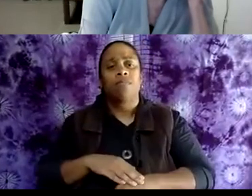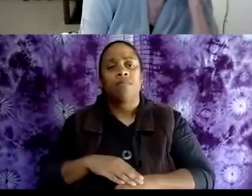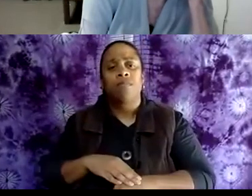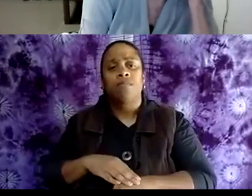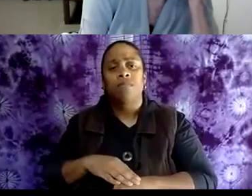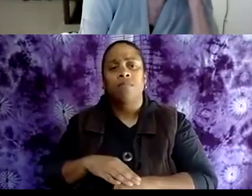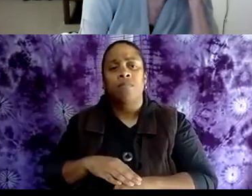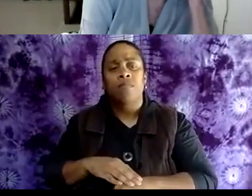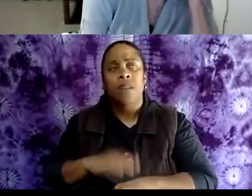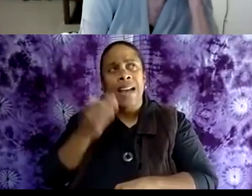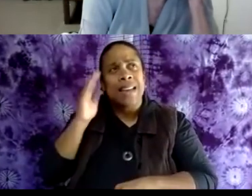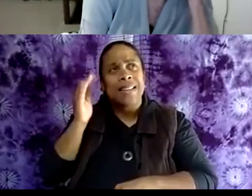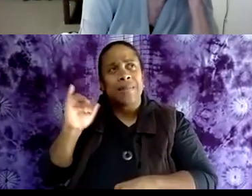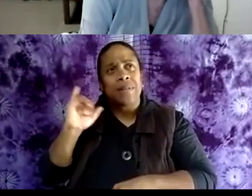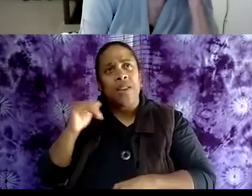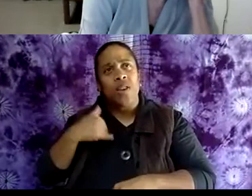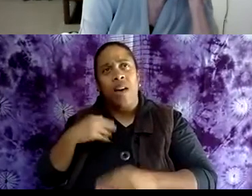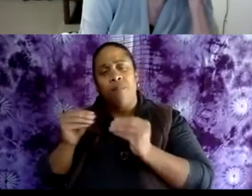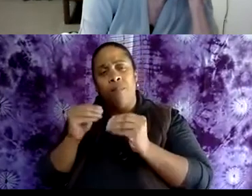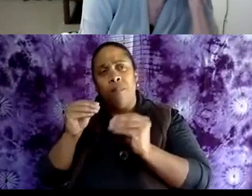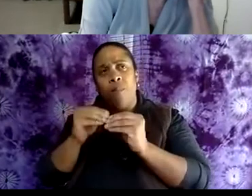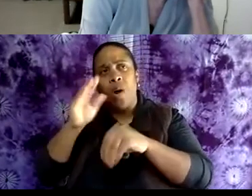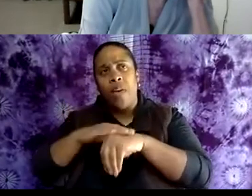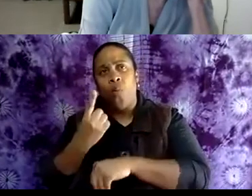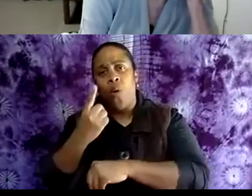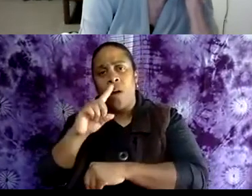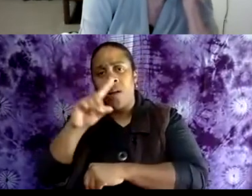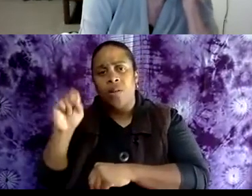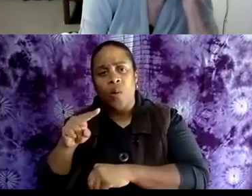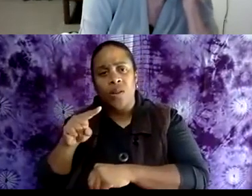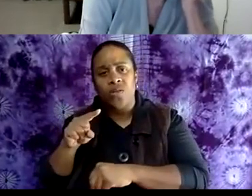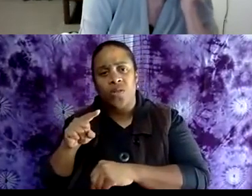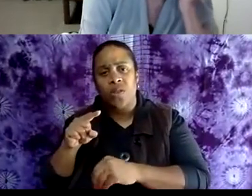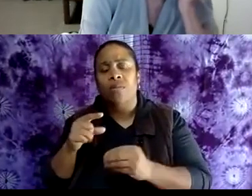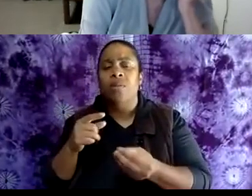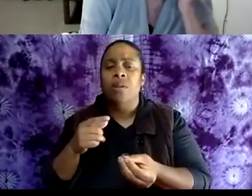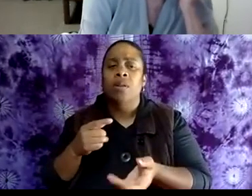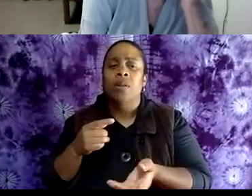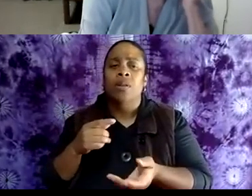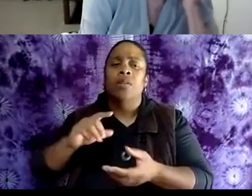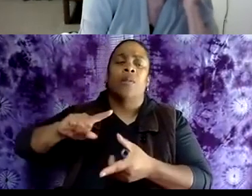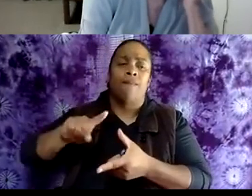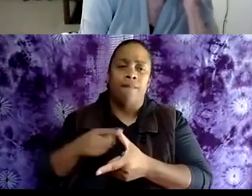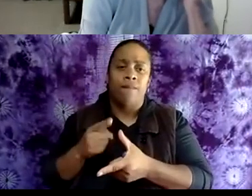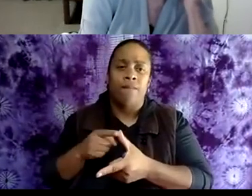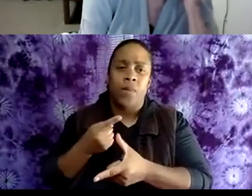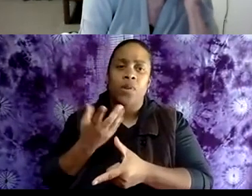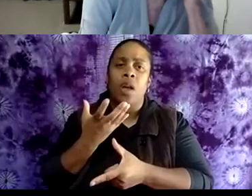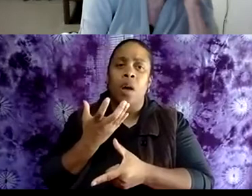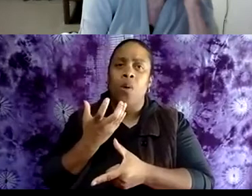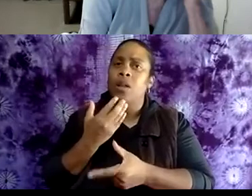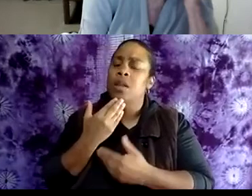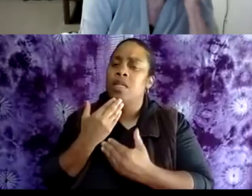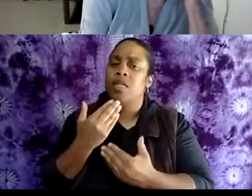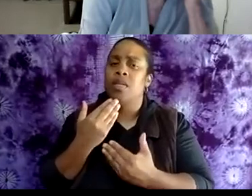it seems there's more than one question, and maybe that you want to share it. So first of all, I want to just thank you